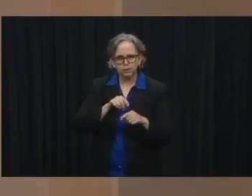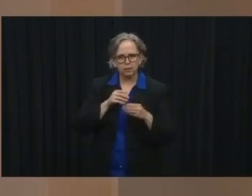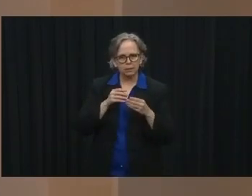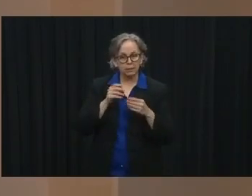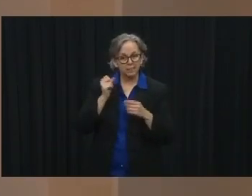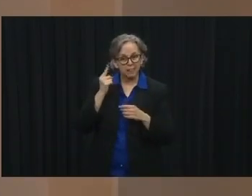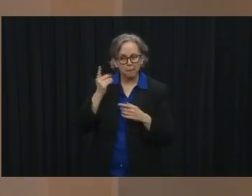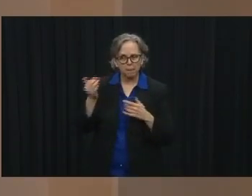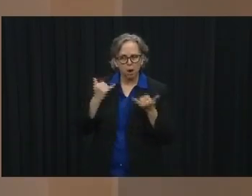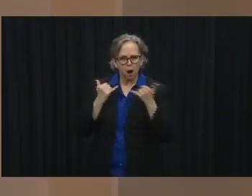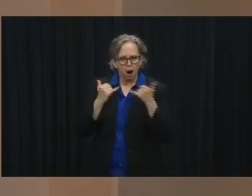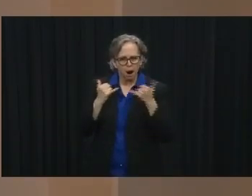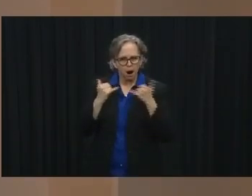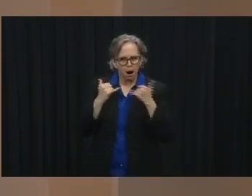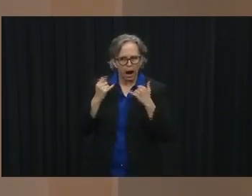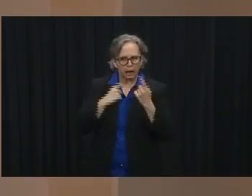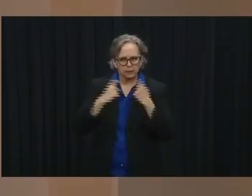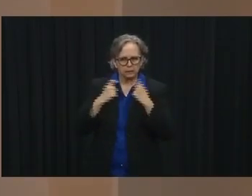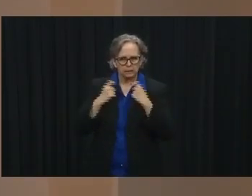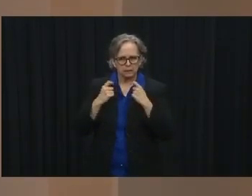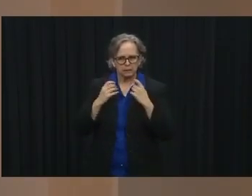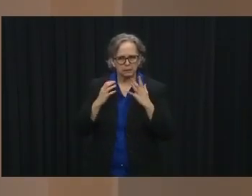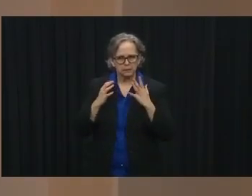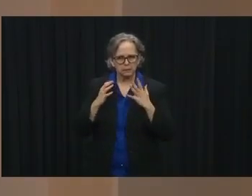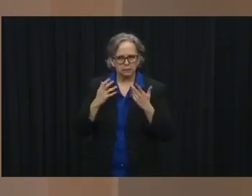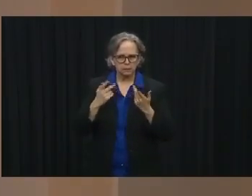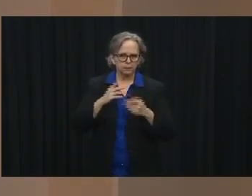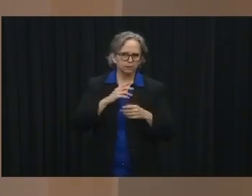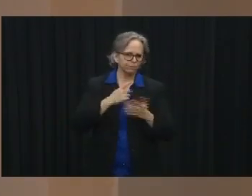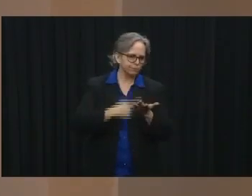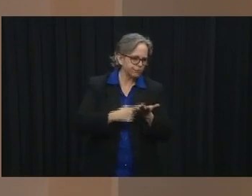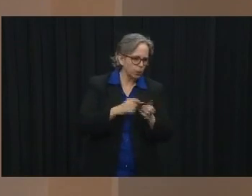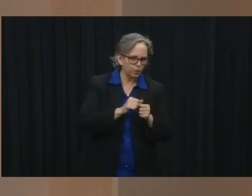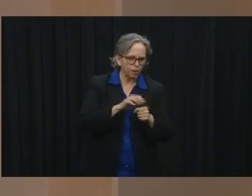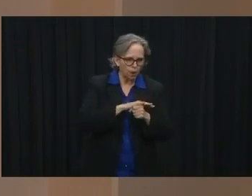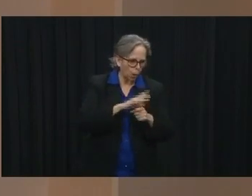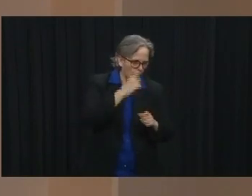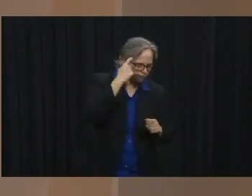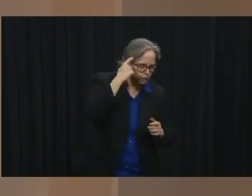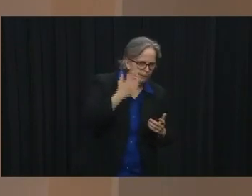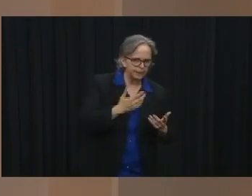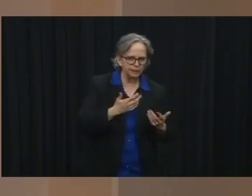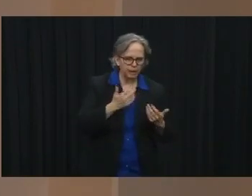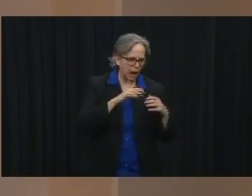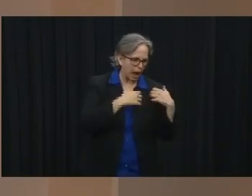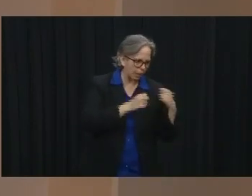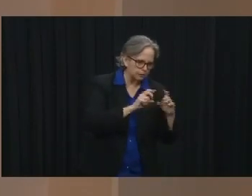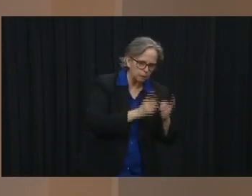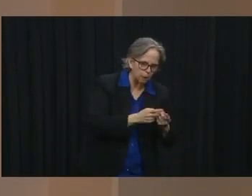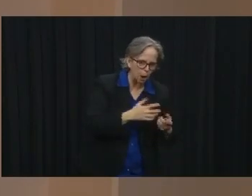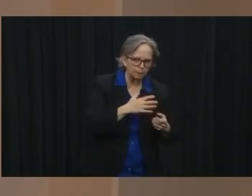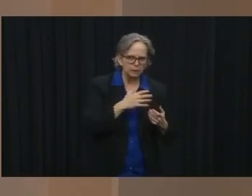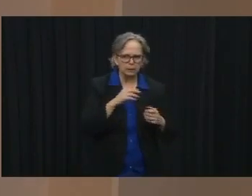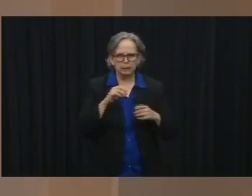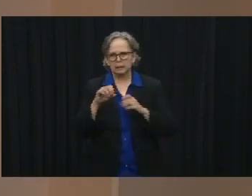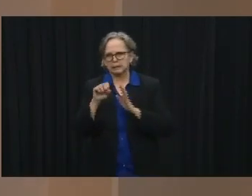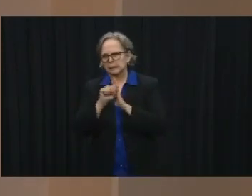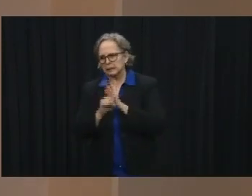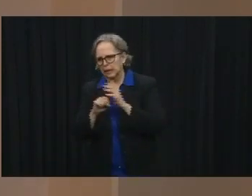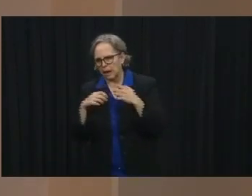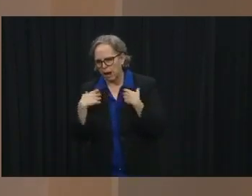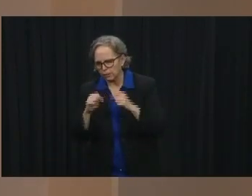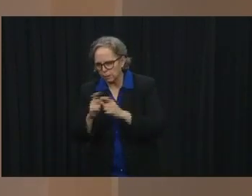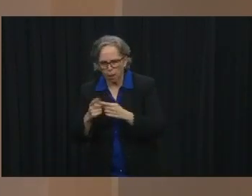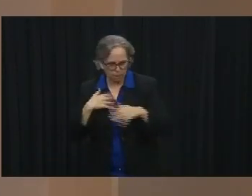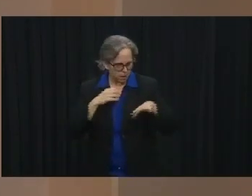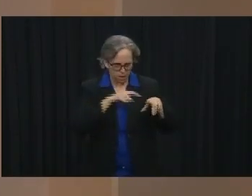this. We talk with our local government officials, our health departments, the state health department, which is of course led by Dr. Acton,